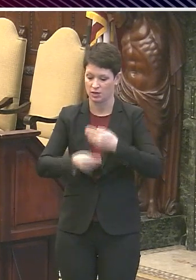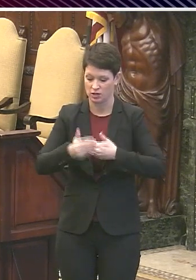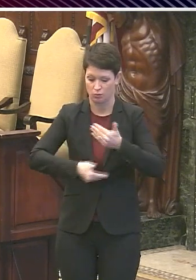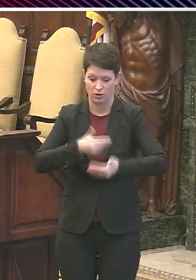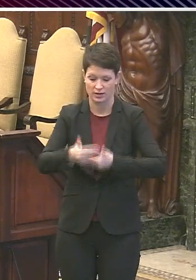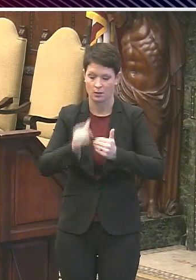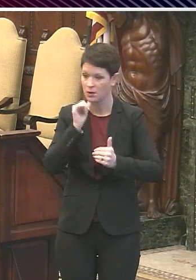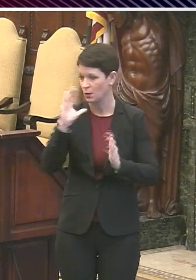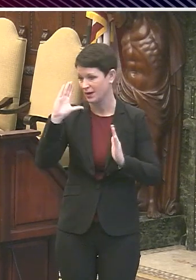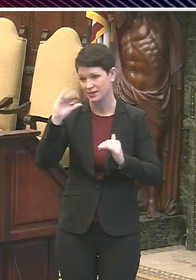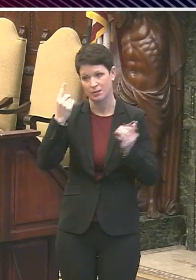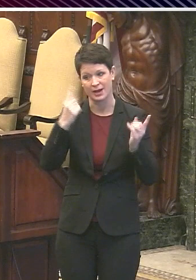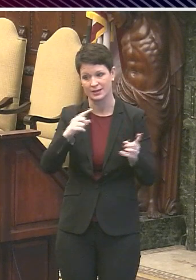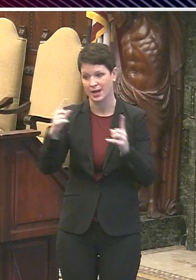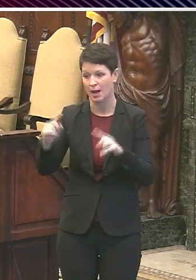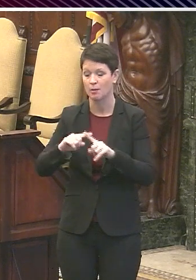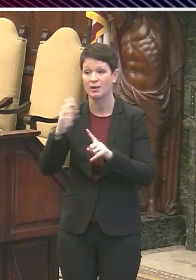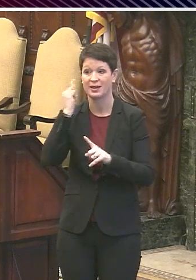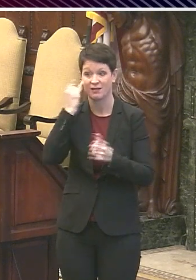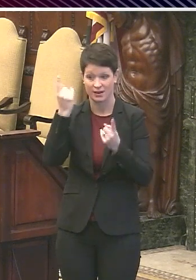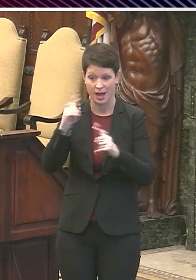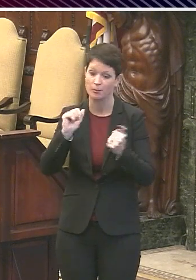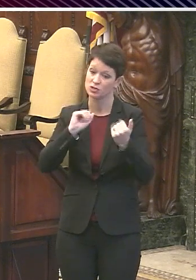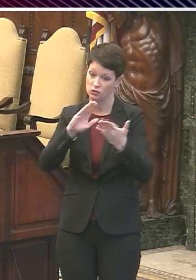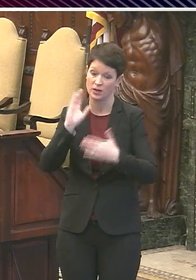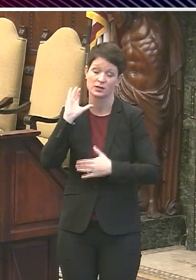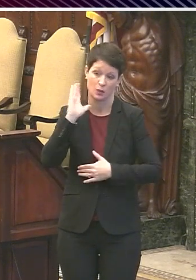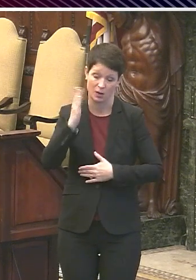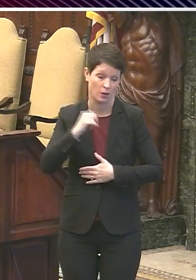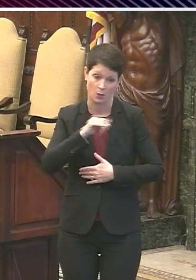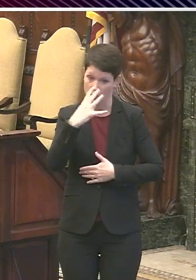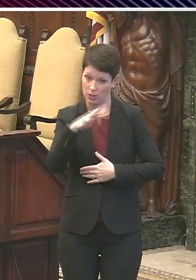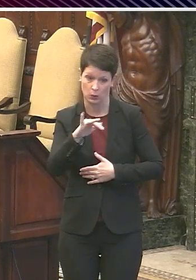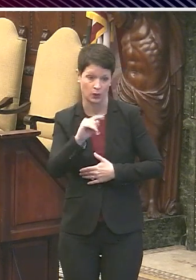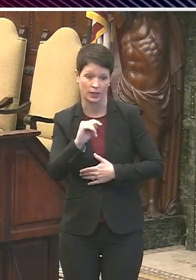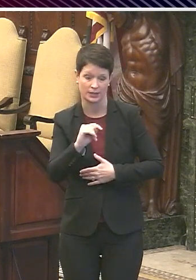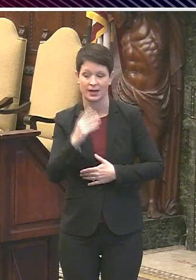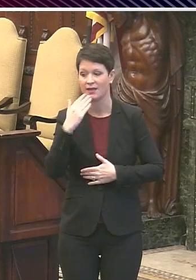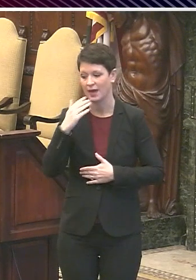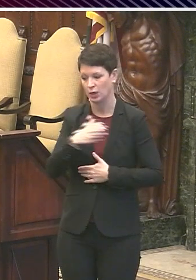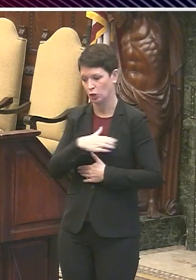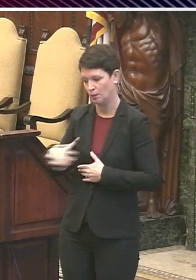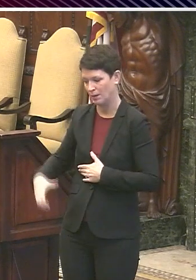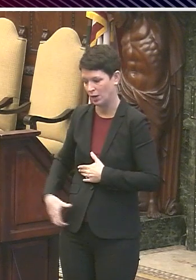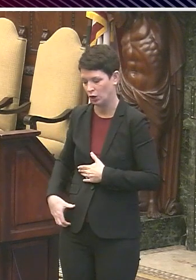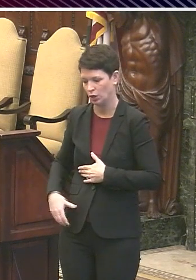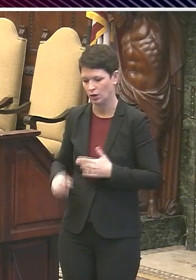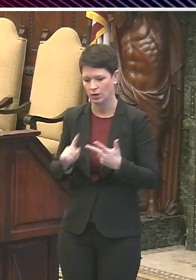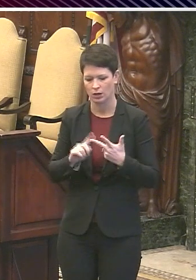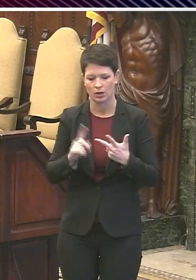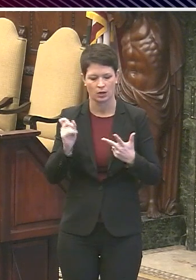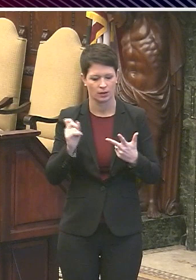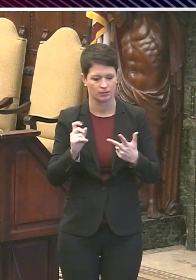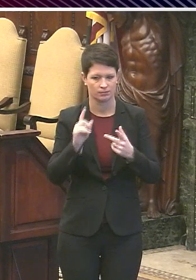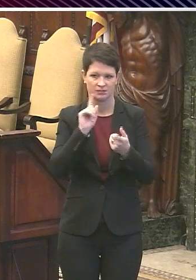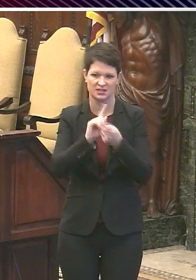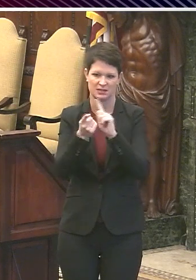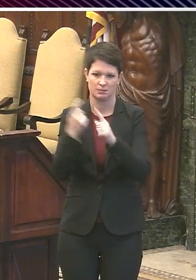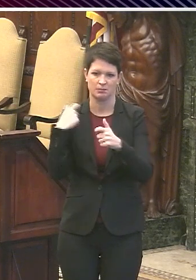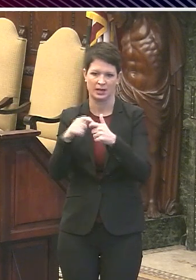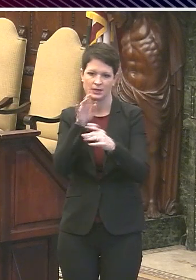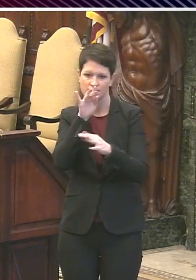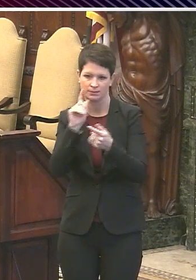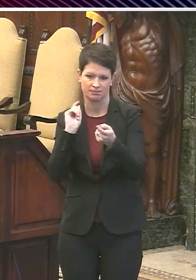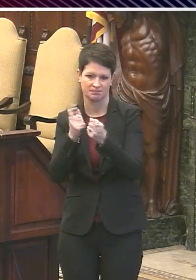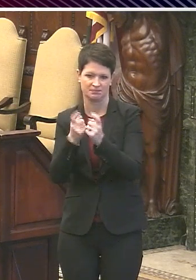not anticipated. But if it is, we'll address it. Thank you, Mayor. Argenis, la respuesta a la pregunta con relación a